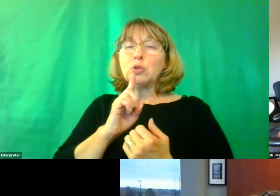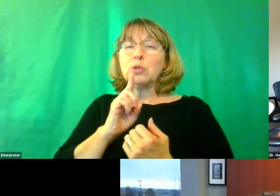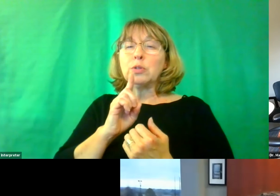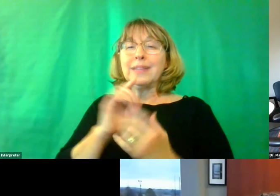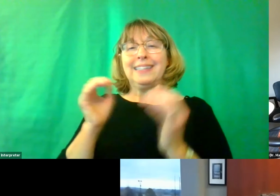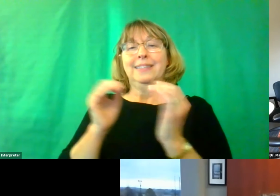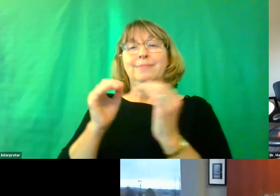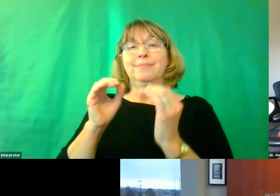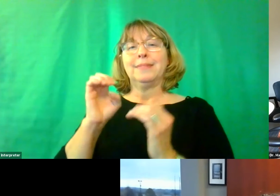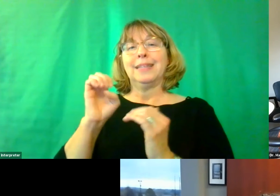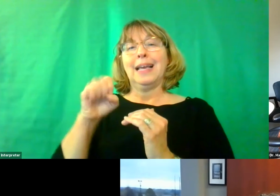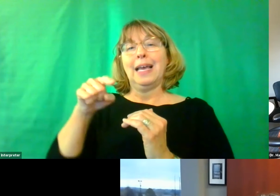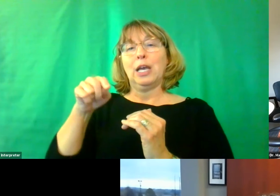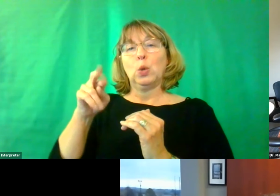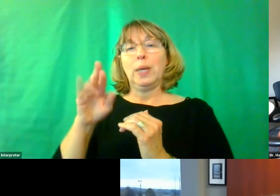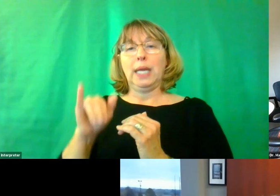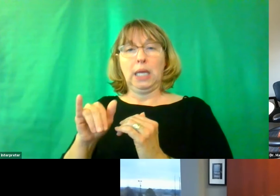the issues that were